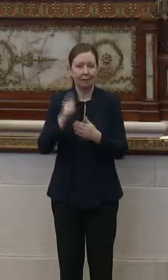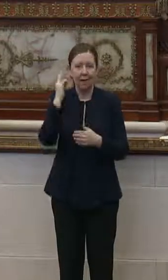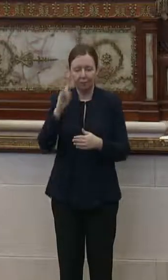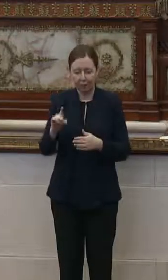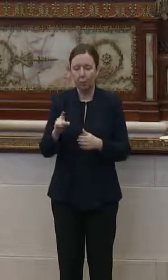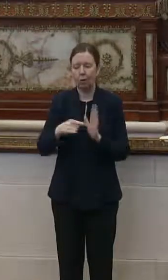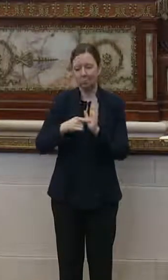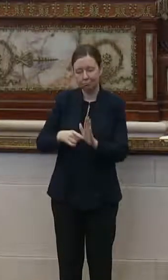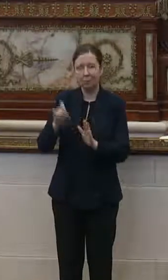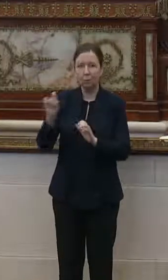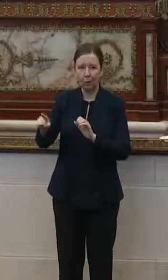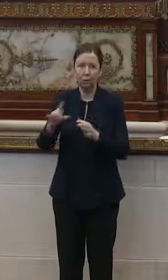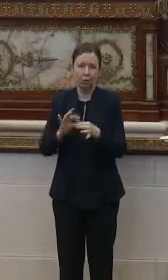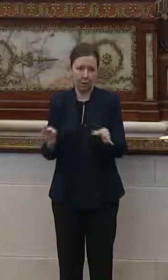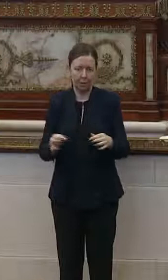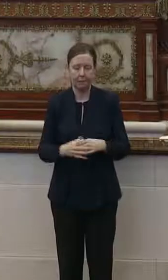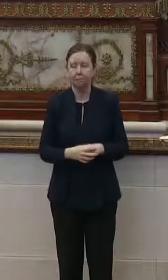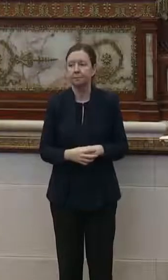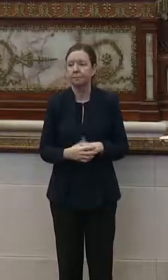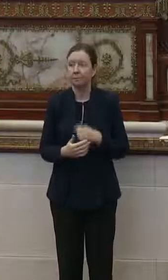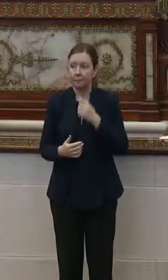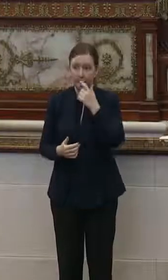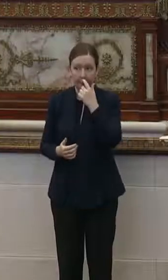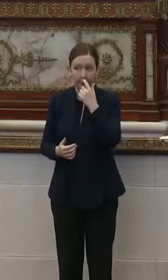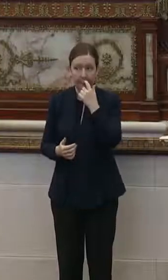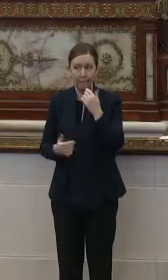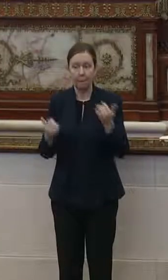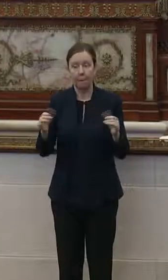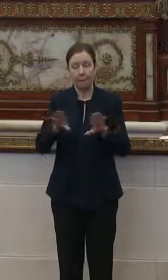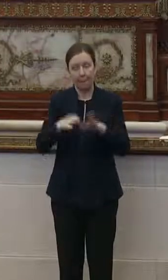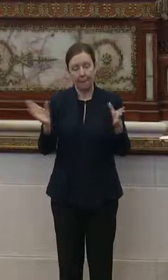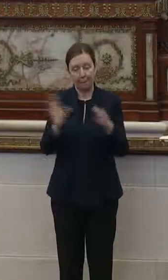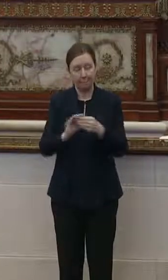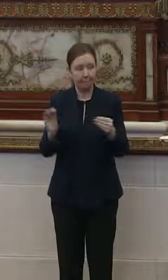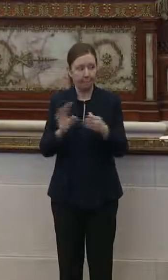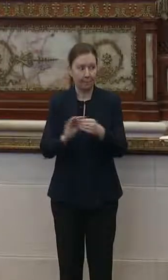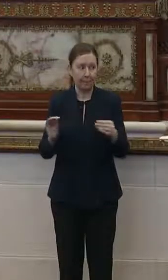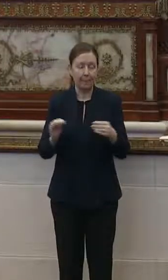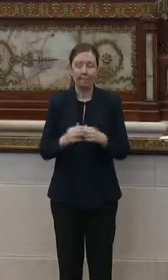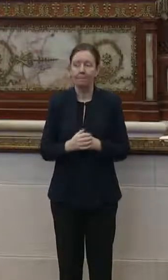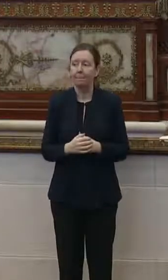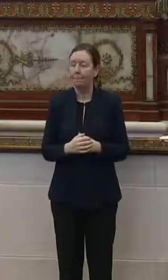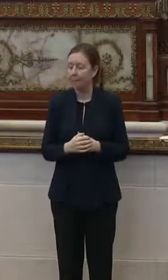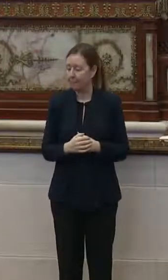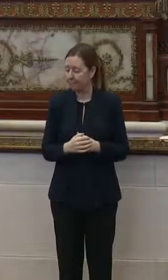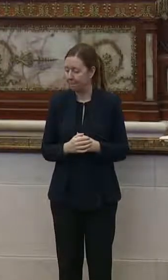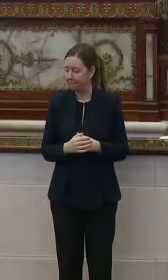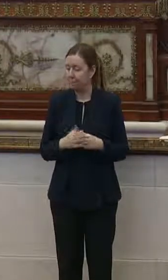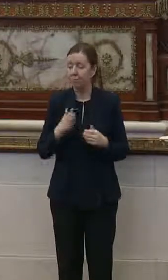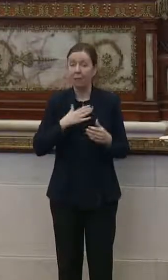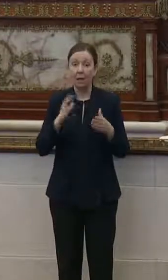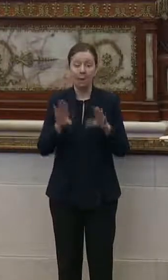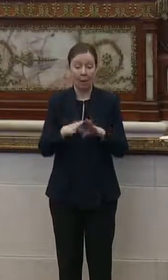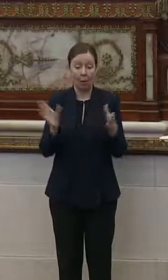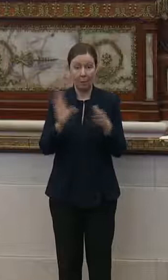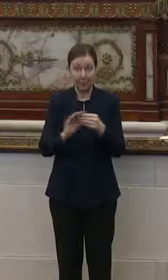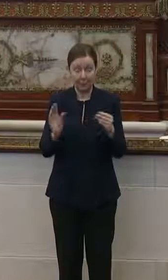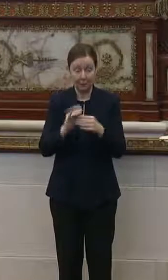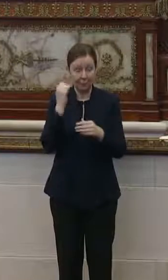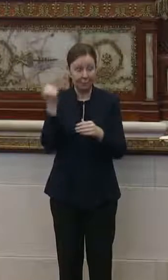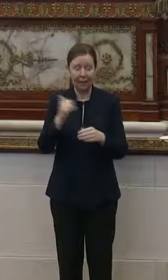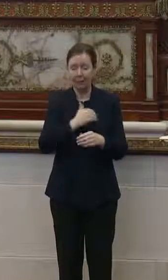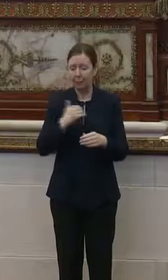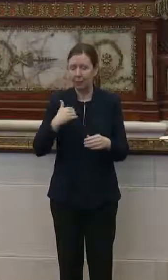this purpose. I would like to now make an opening statement, and after my opening statement, if any member